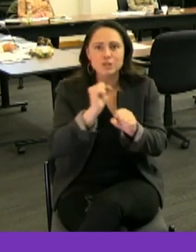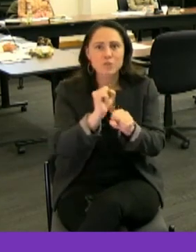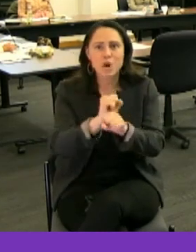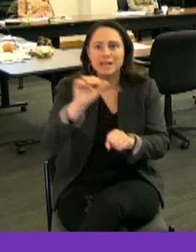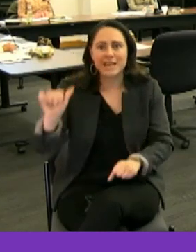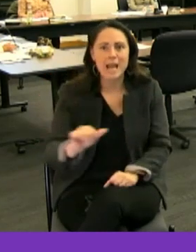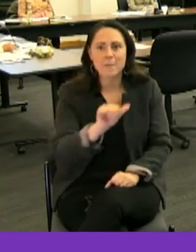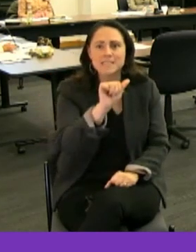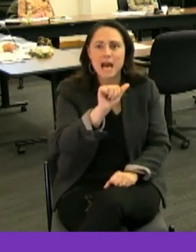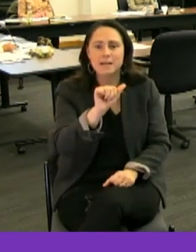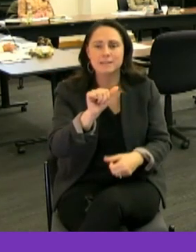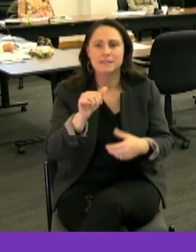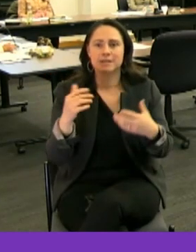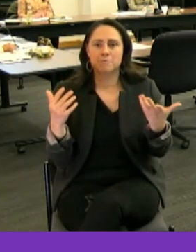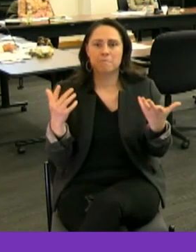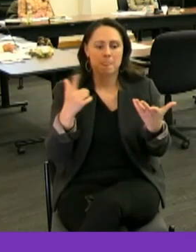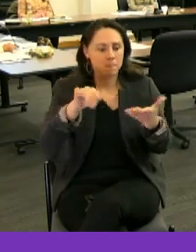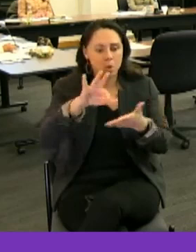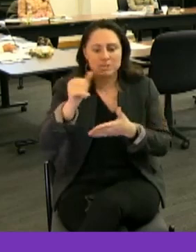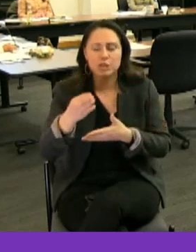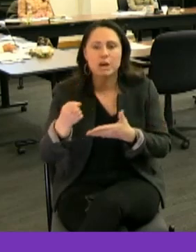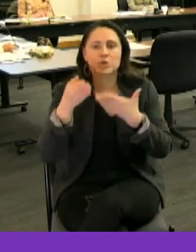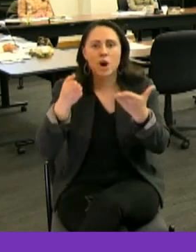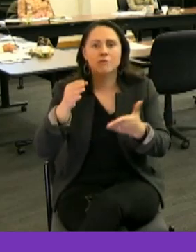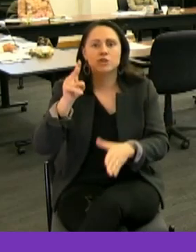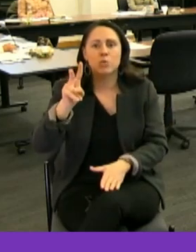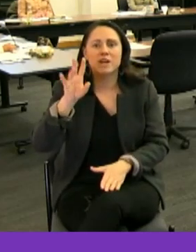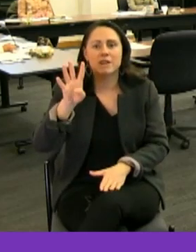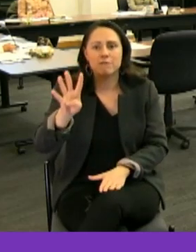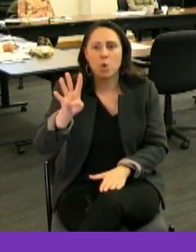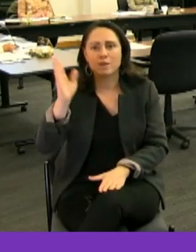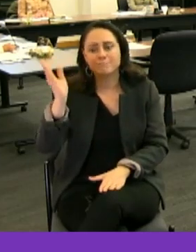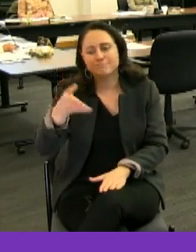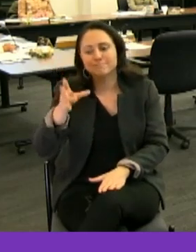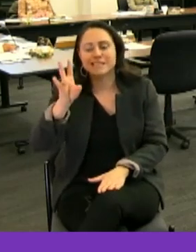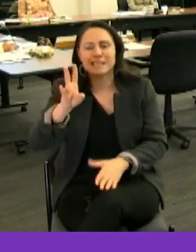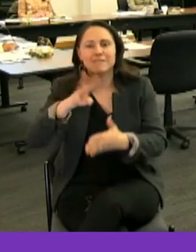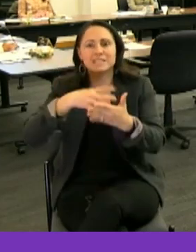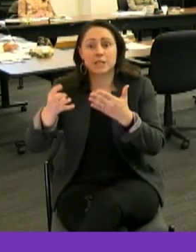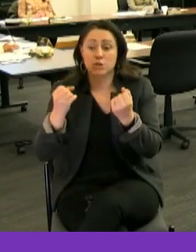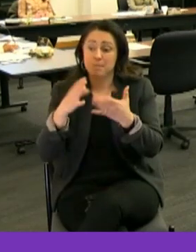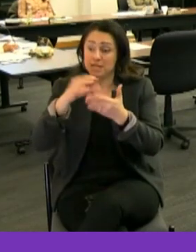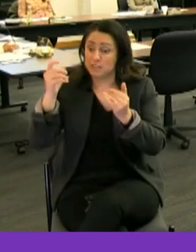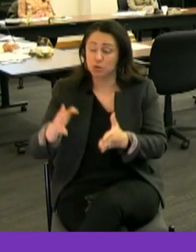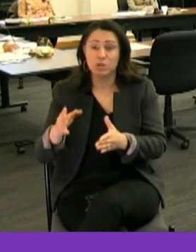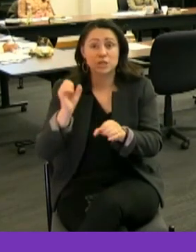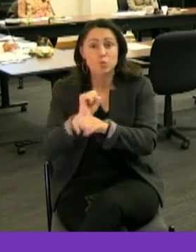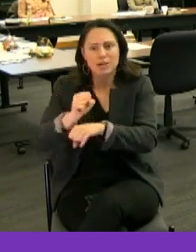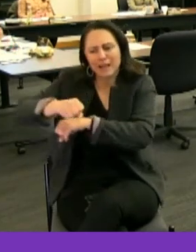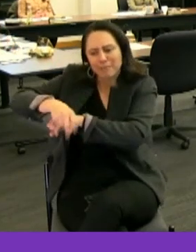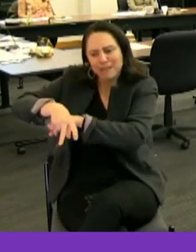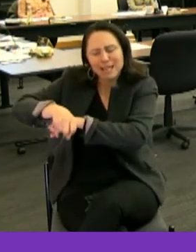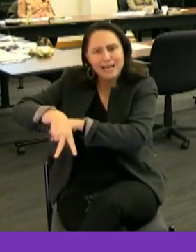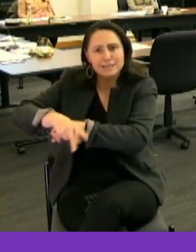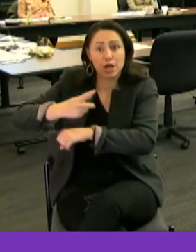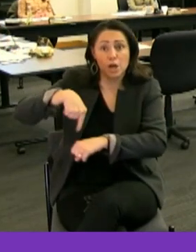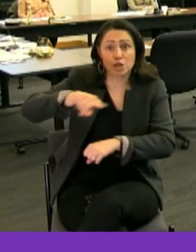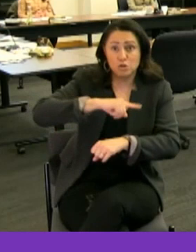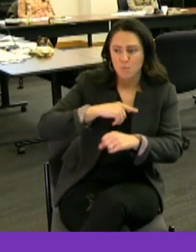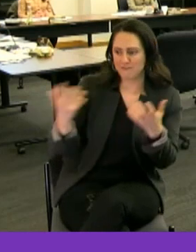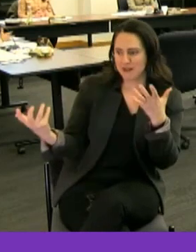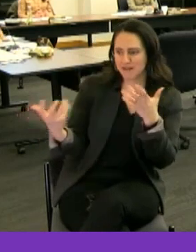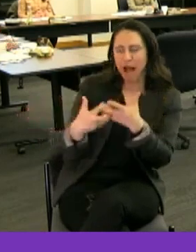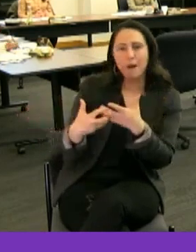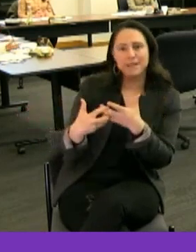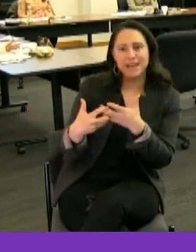Amazon. These jobs offer 24/7 schedules, so many students are working midnights, and so we've